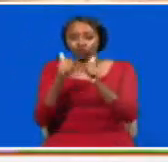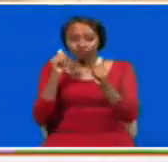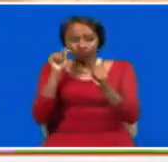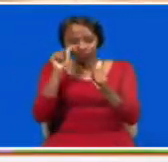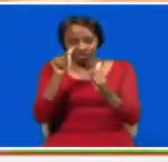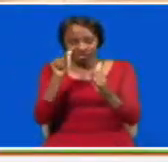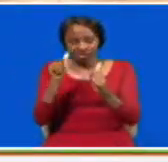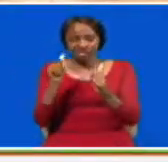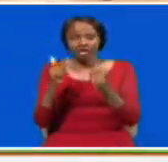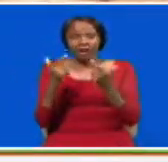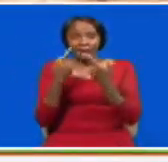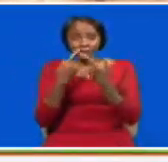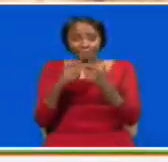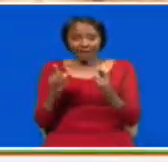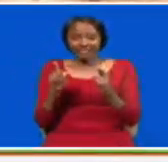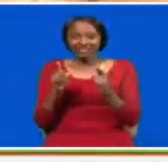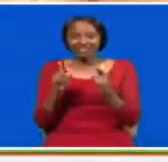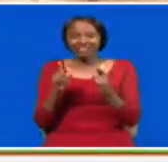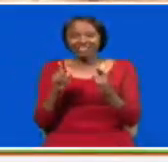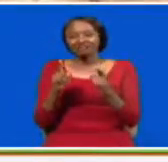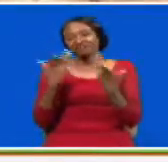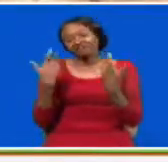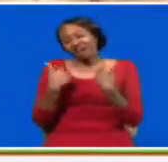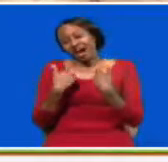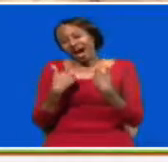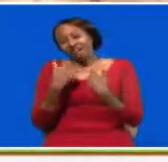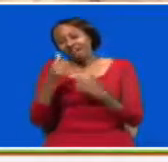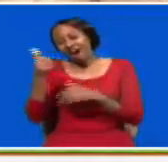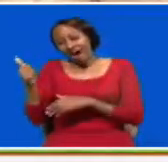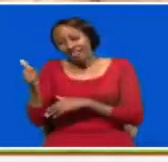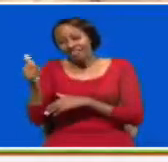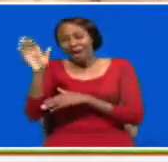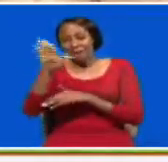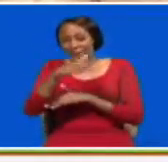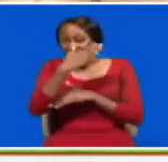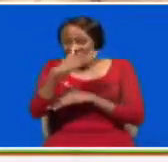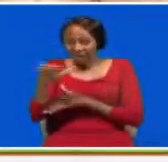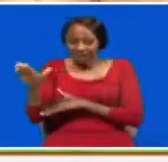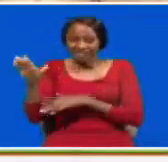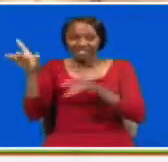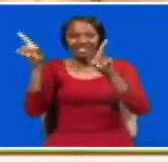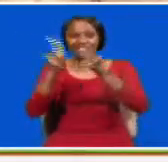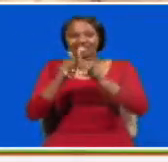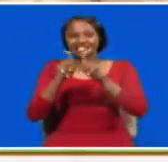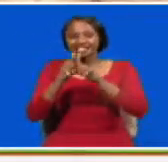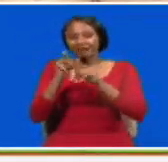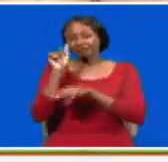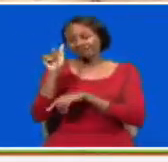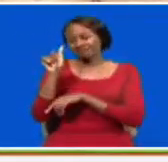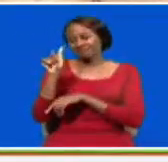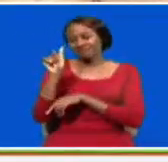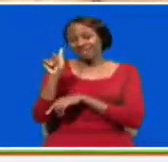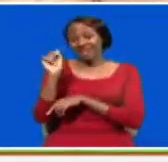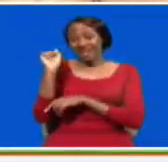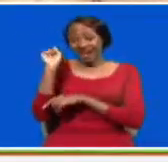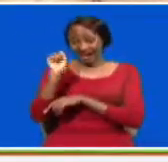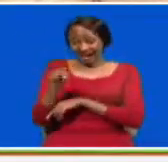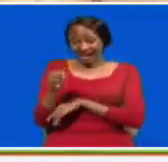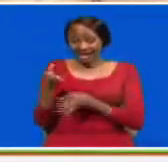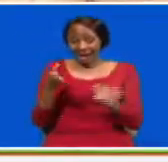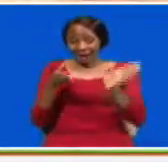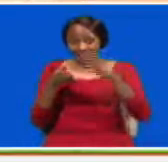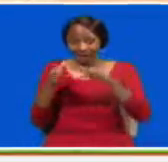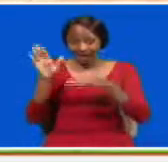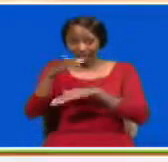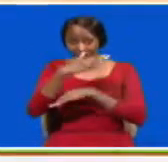not to support, the legislative authority of the state is vested in parliament. Can return to parliament,